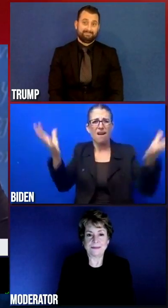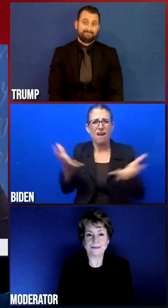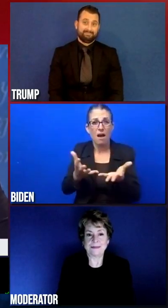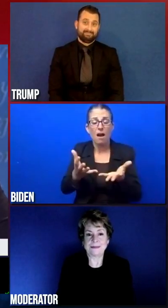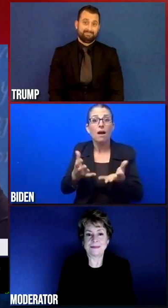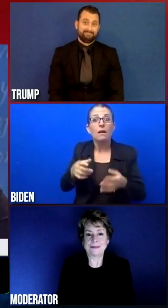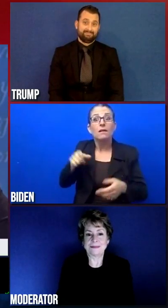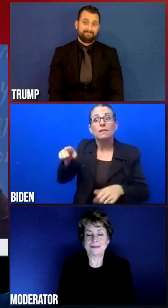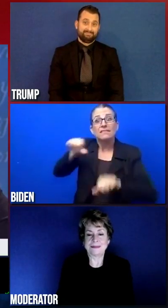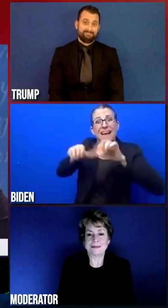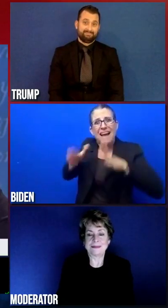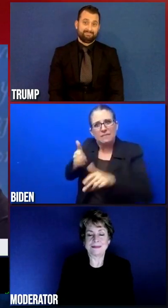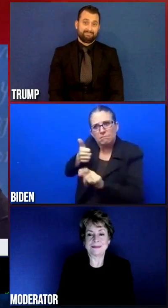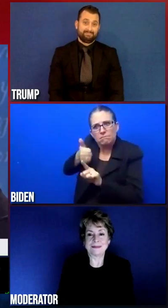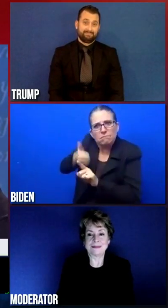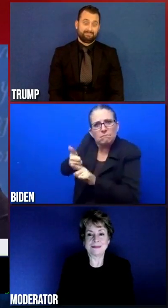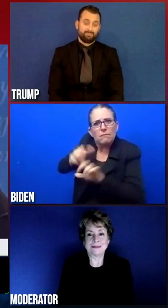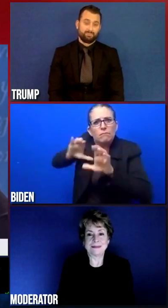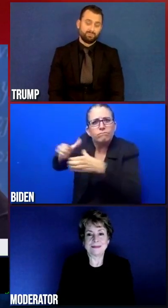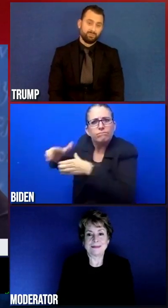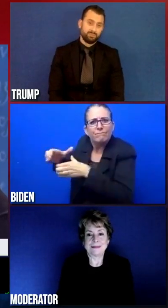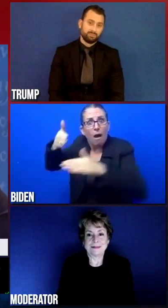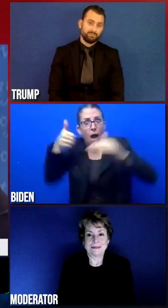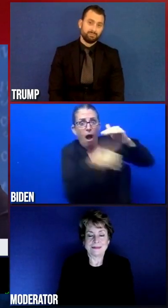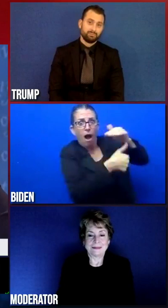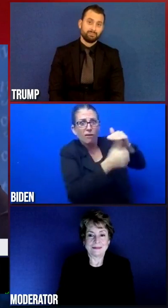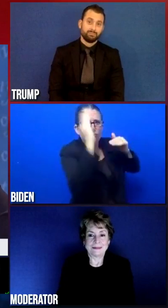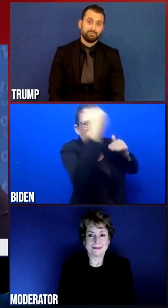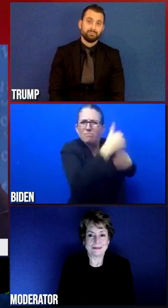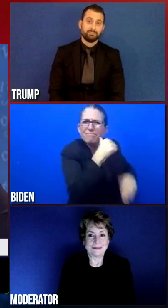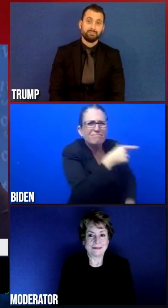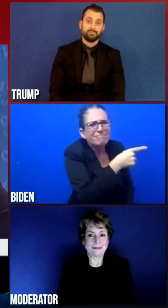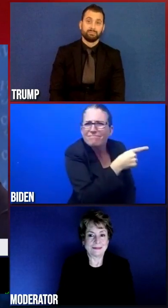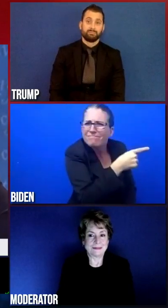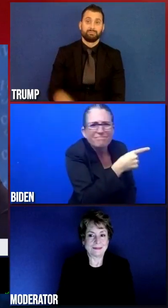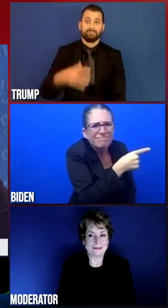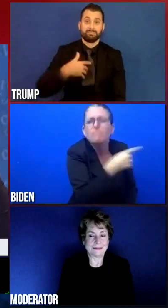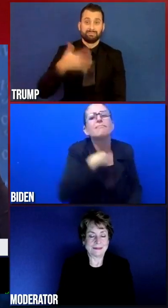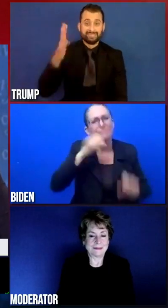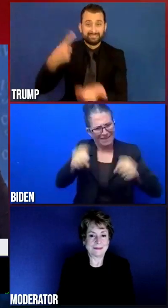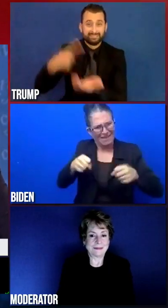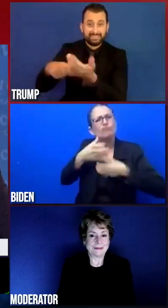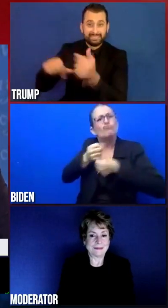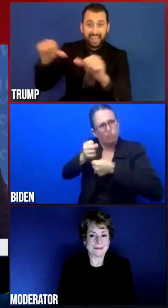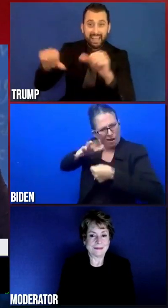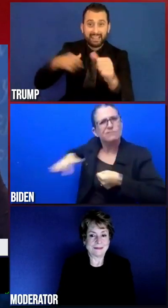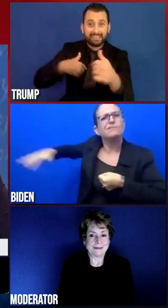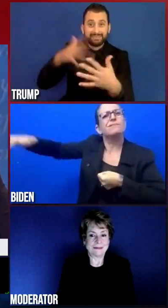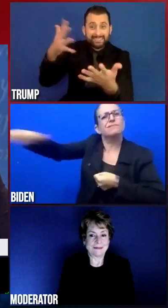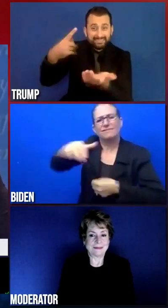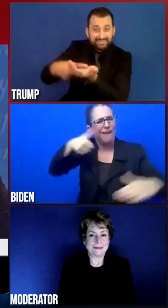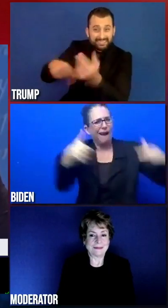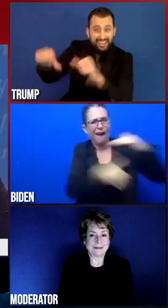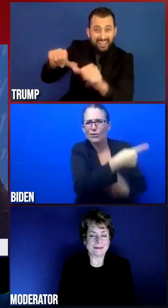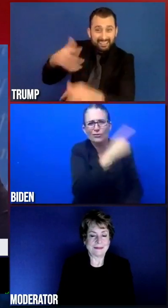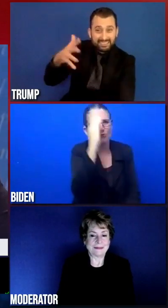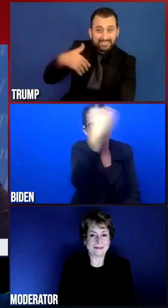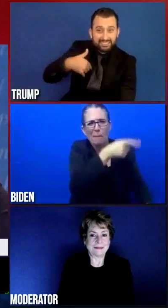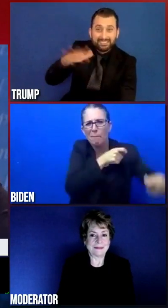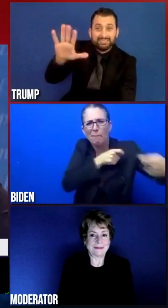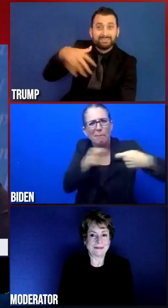people, and by the way. I spoke to the scientists that are in charge. By the way. They will have the vaccine very soon. Let him finish. Do you believe for a